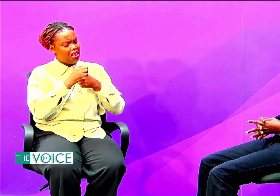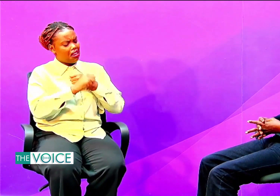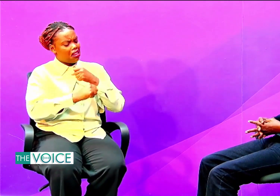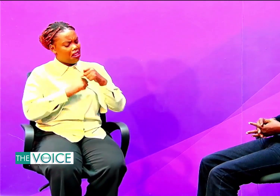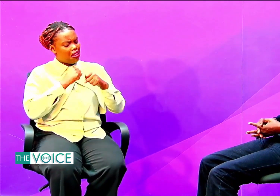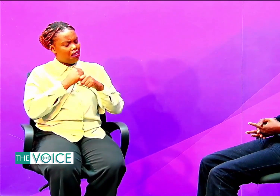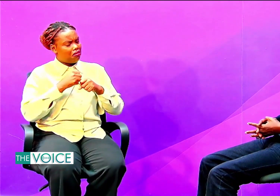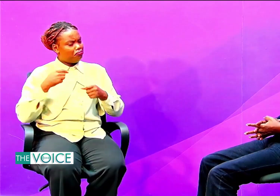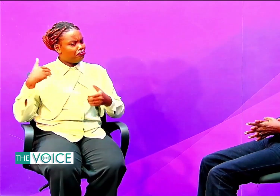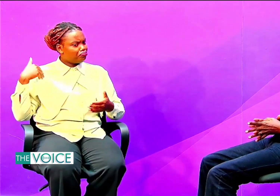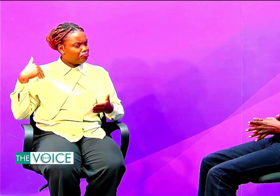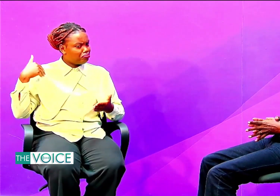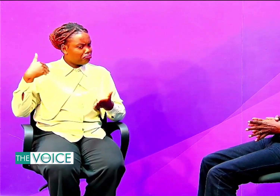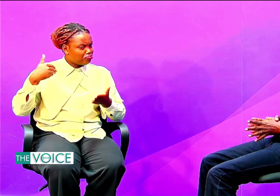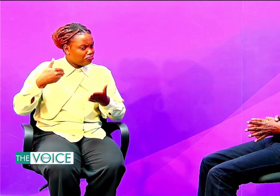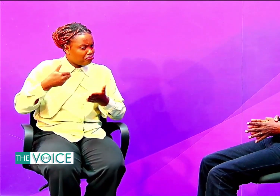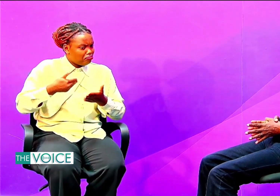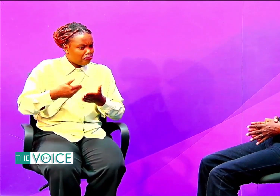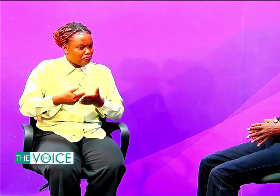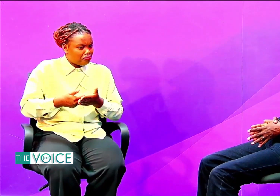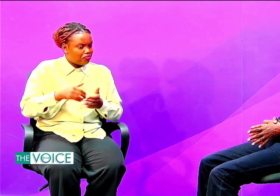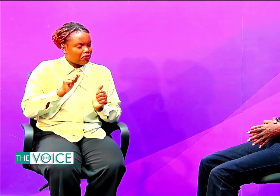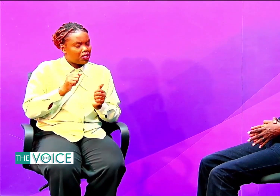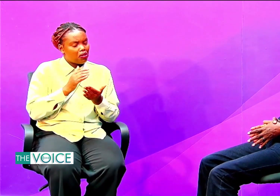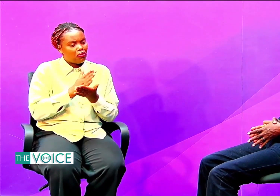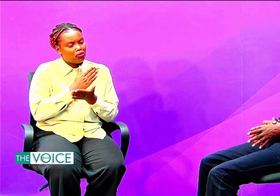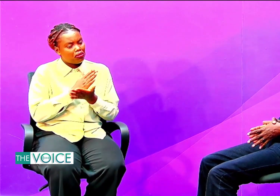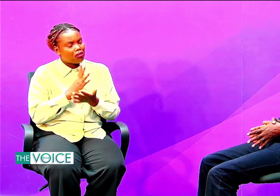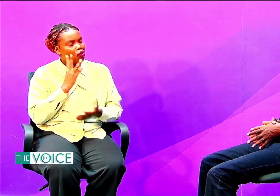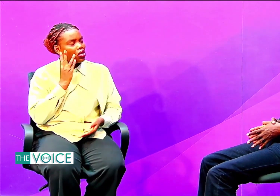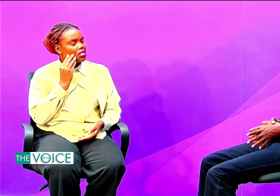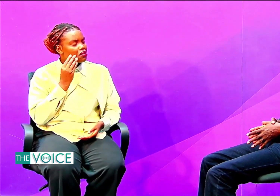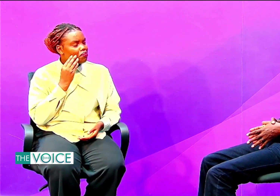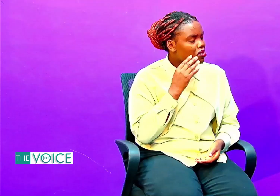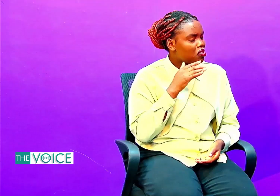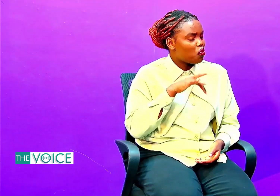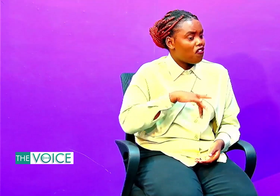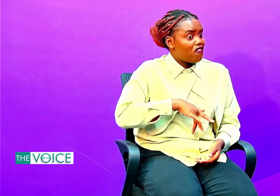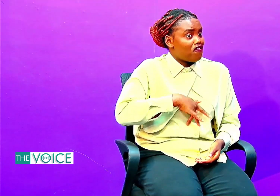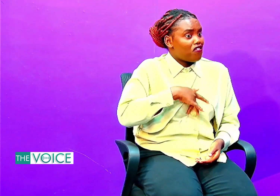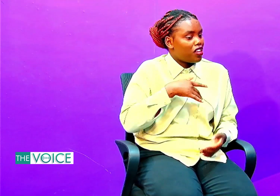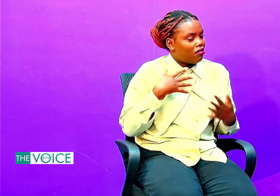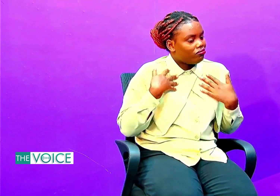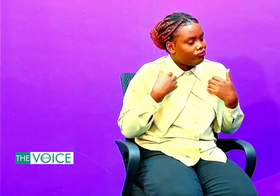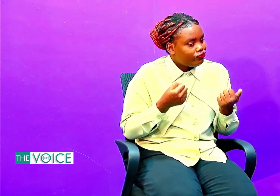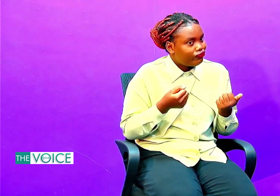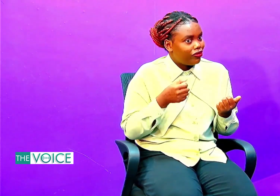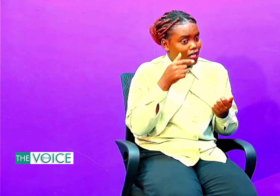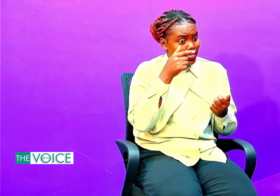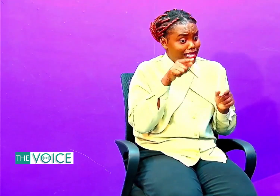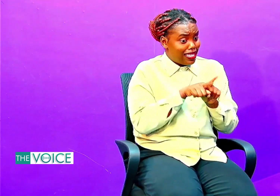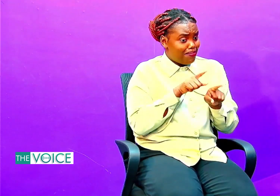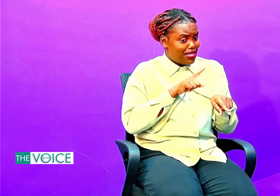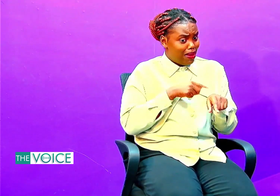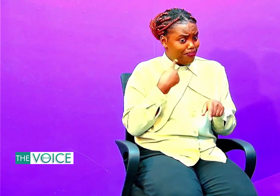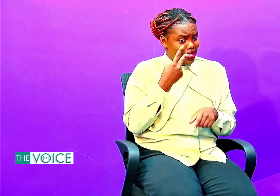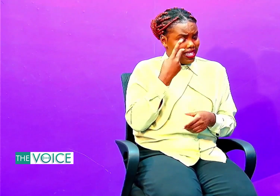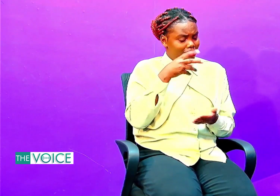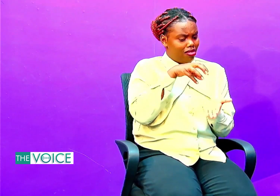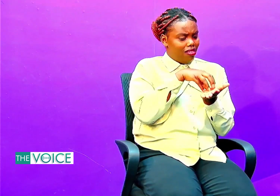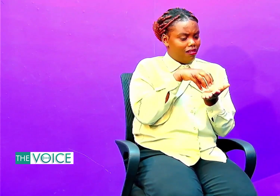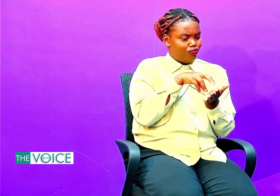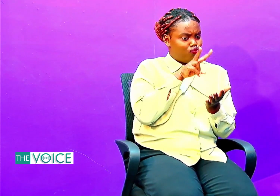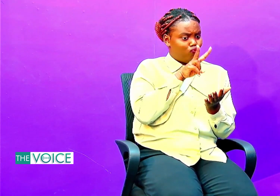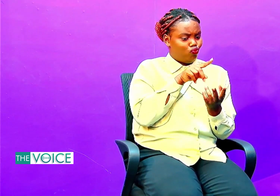epilepsy for, you said, 18 years now. So how has the experience been? Please share with us. How do you feel? Do you feel